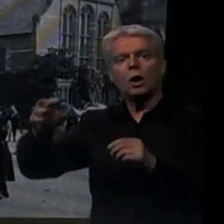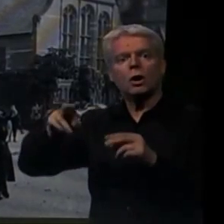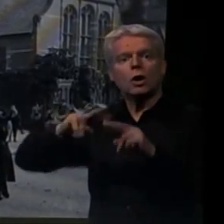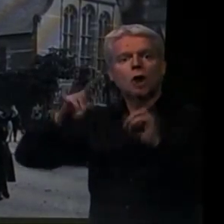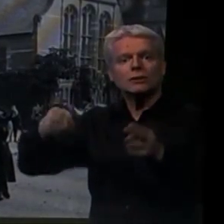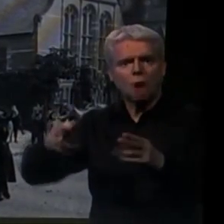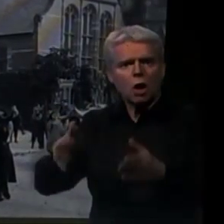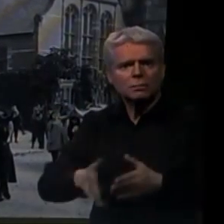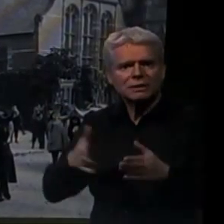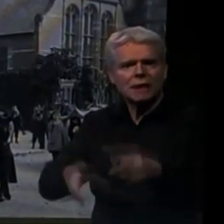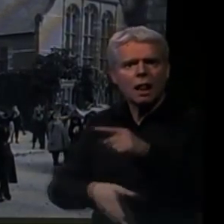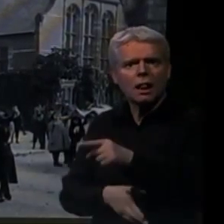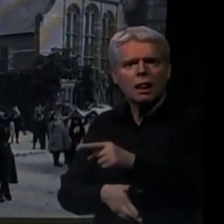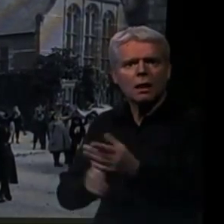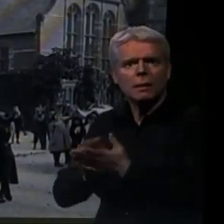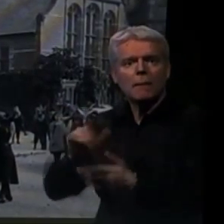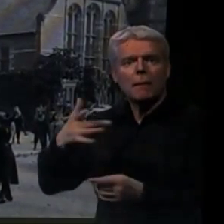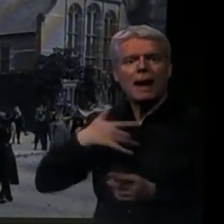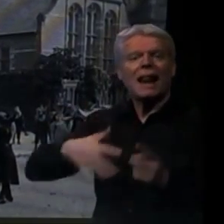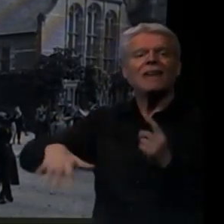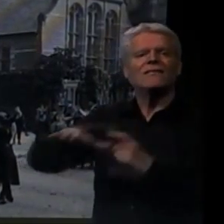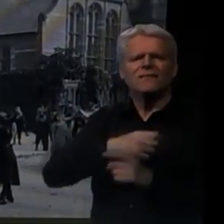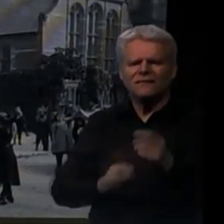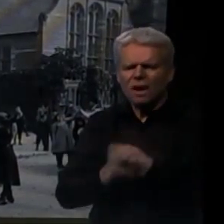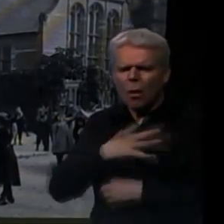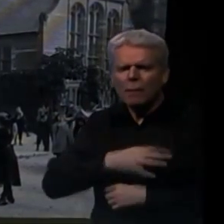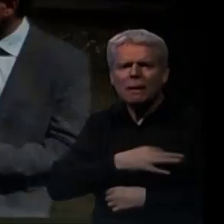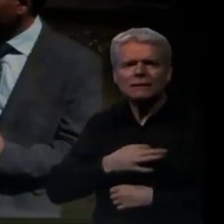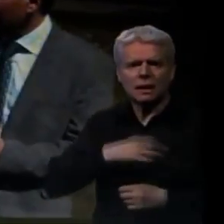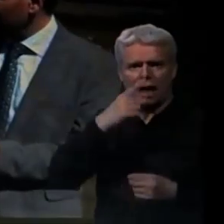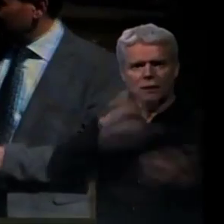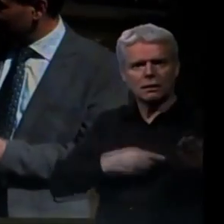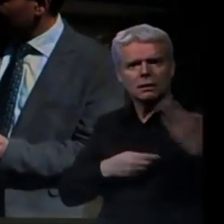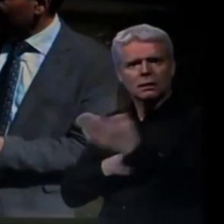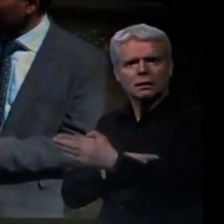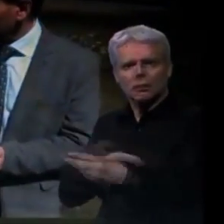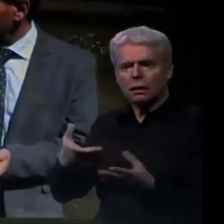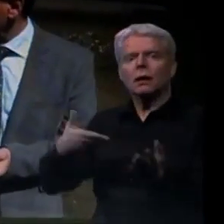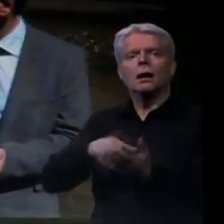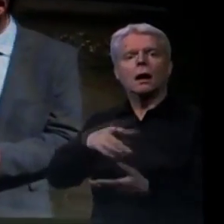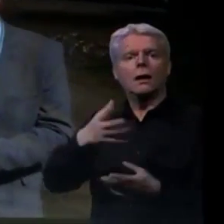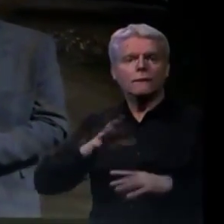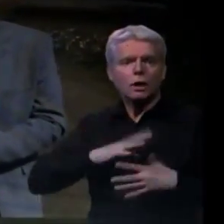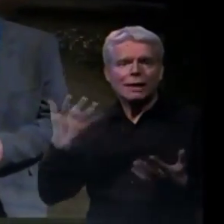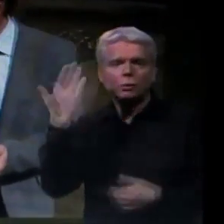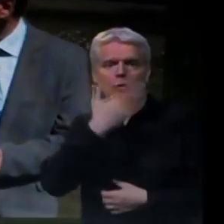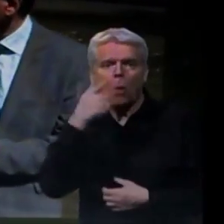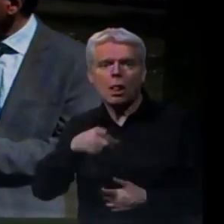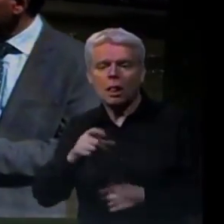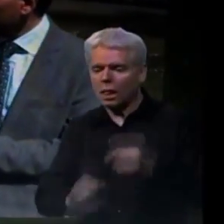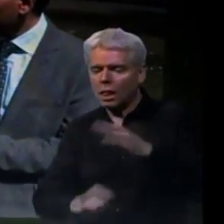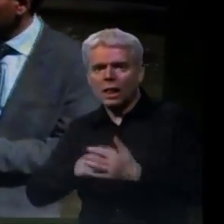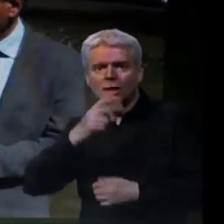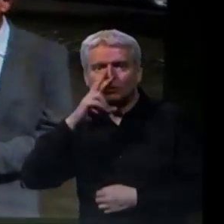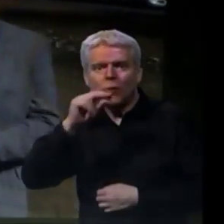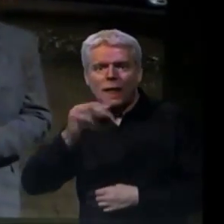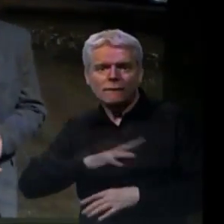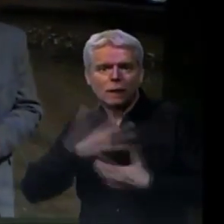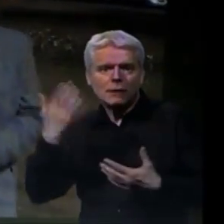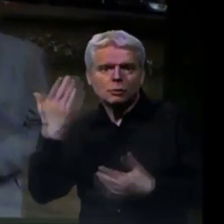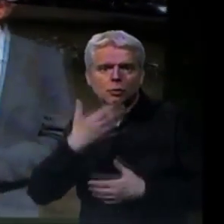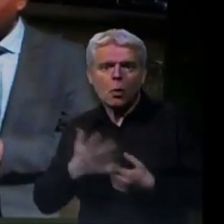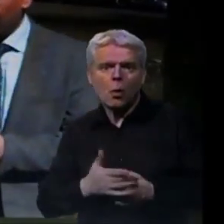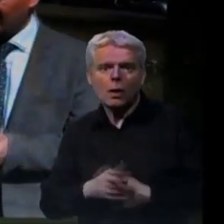age of 12. At 12 you would have gone and worked, taken a job. There was an institute technical college for those that wanted to better